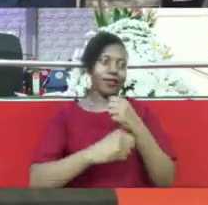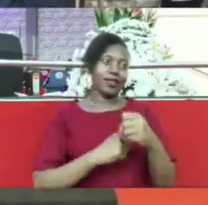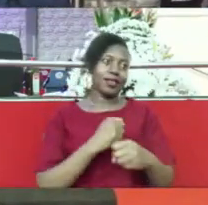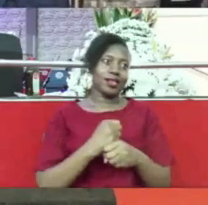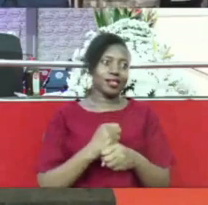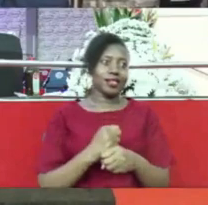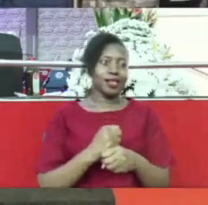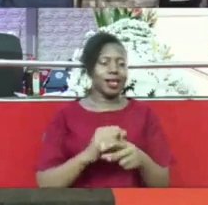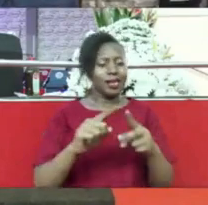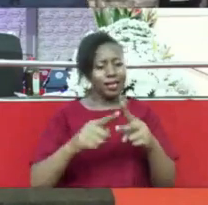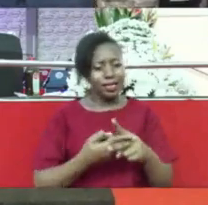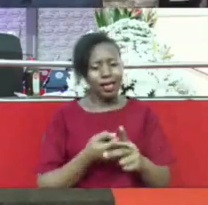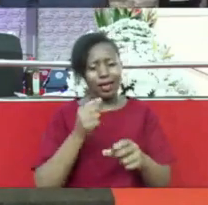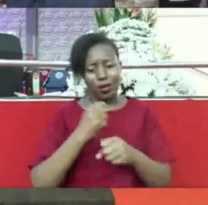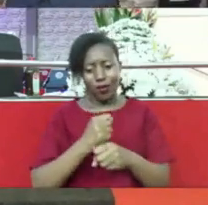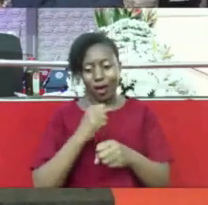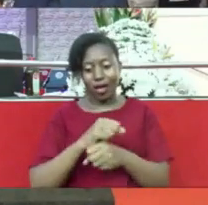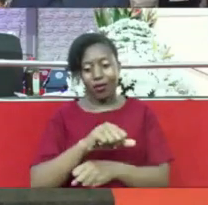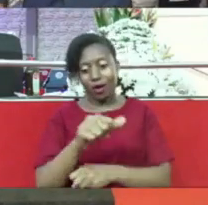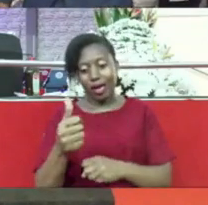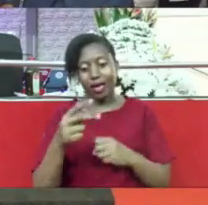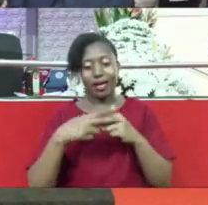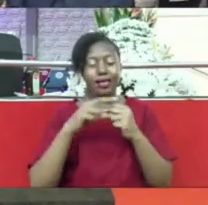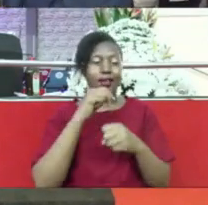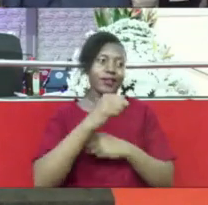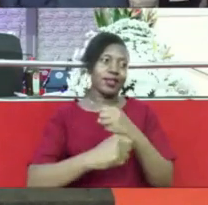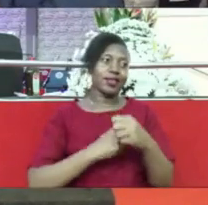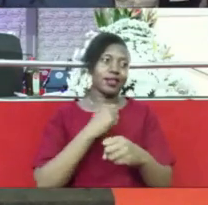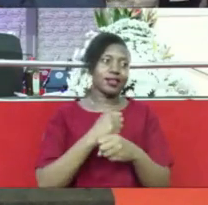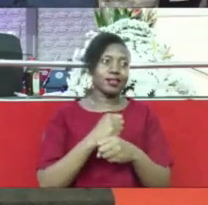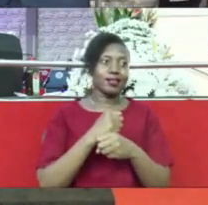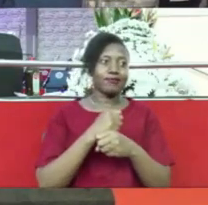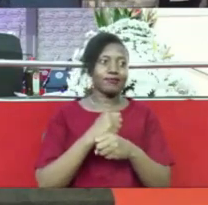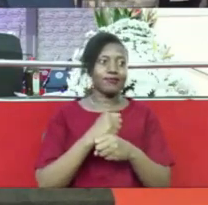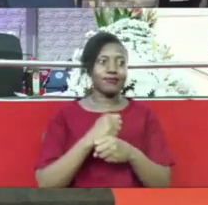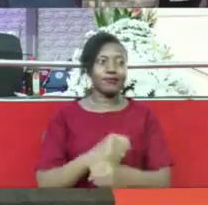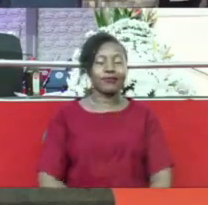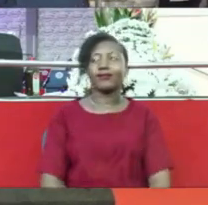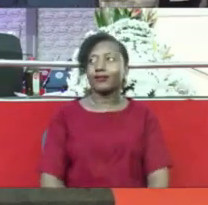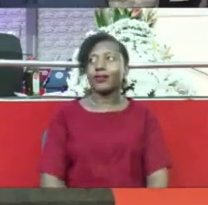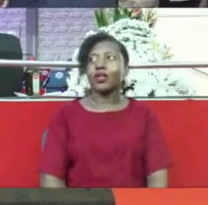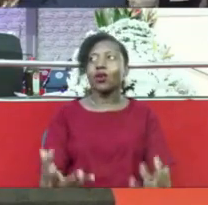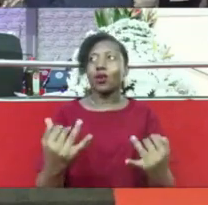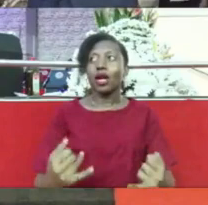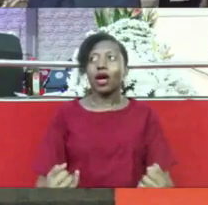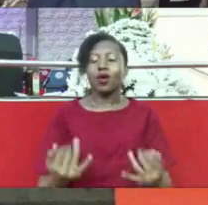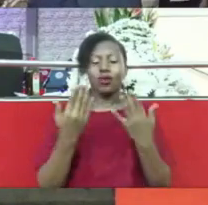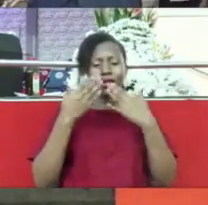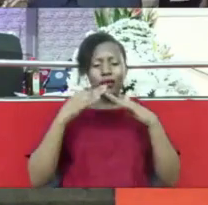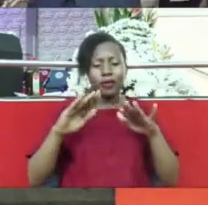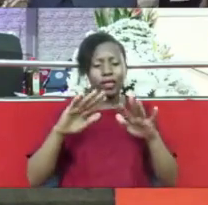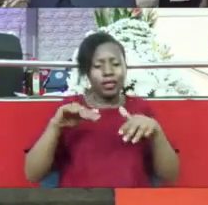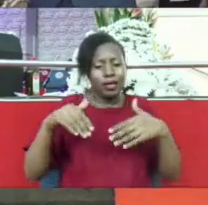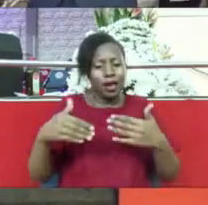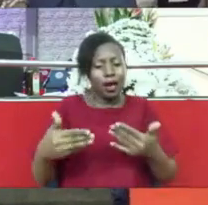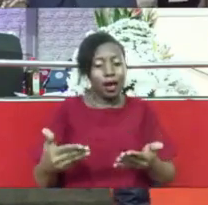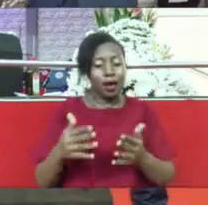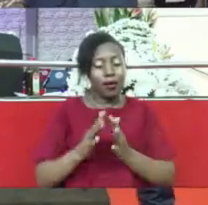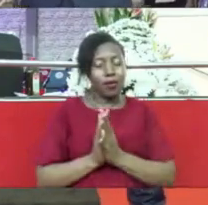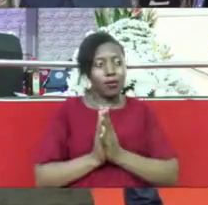He started working for another 7 years. Akaanza kufanya kazi miaka mingine 7. And it added up. Na mwisho